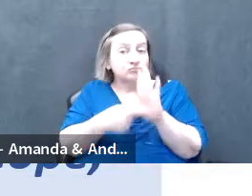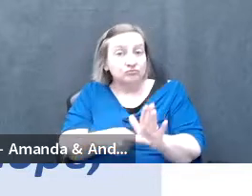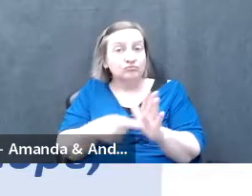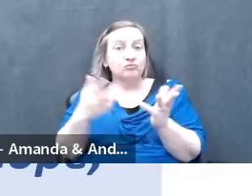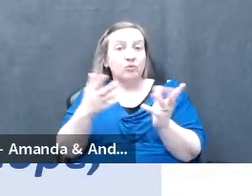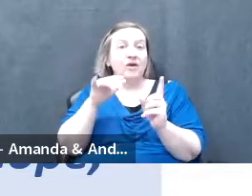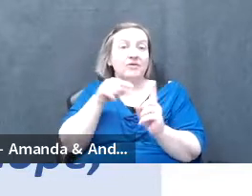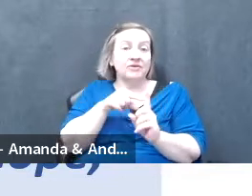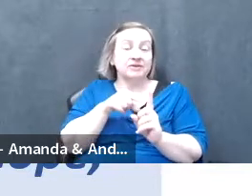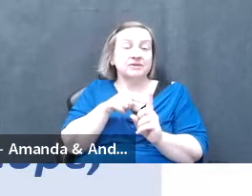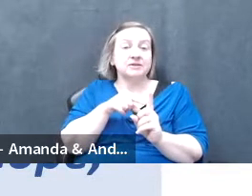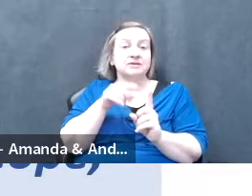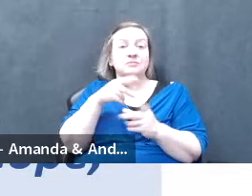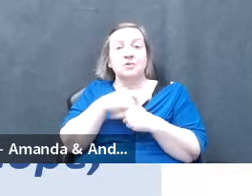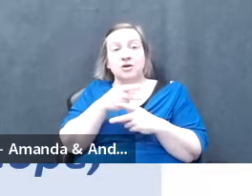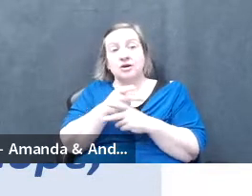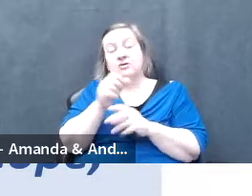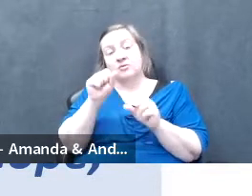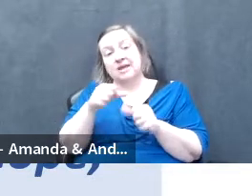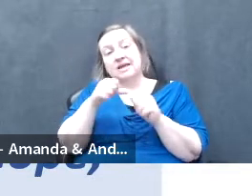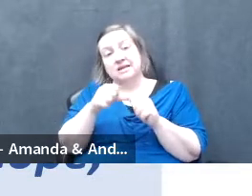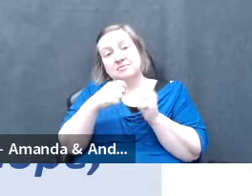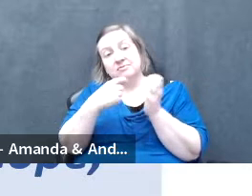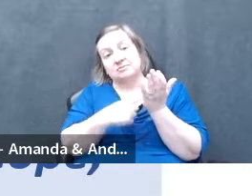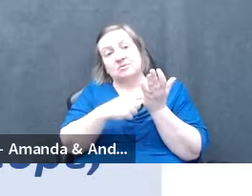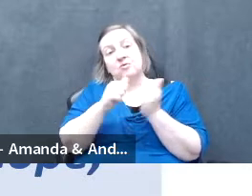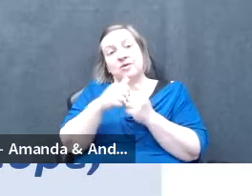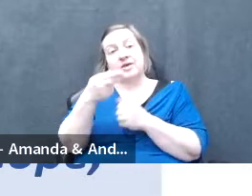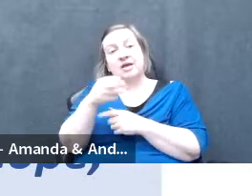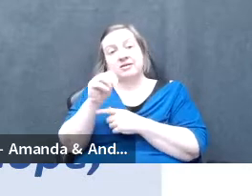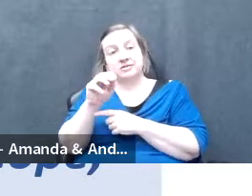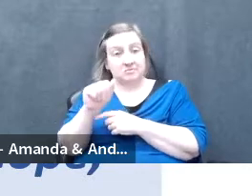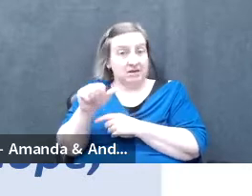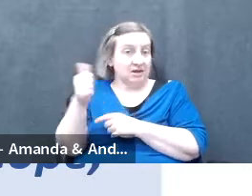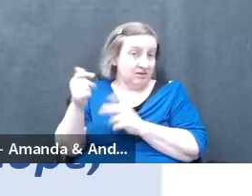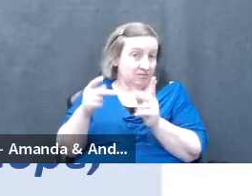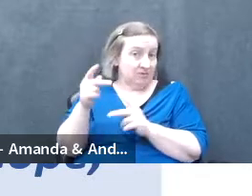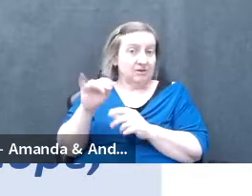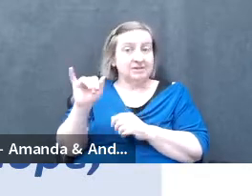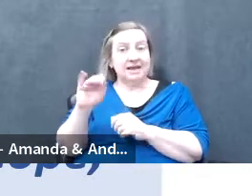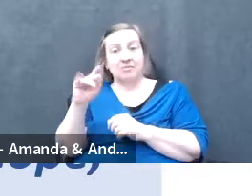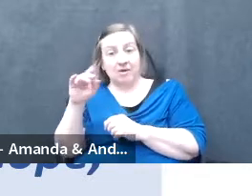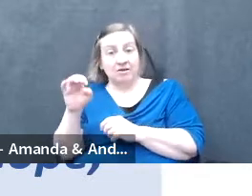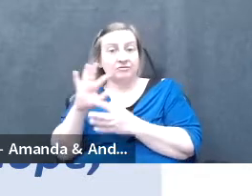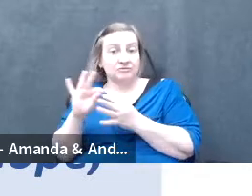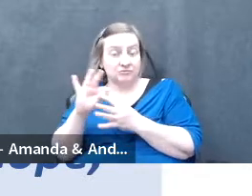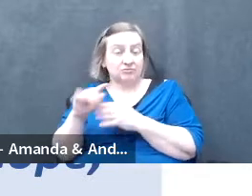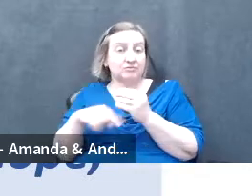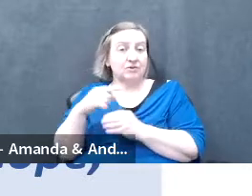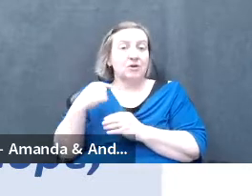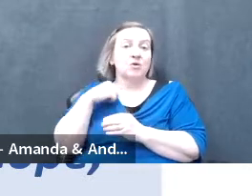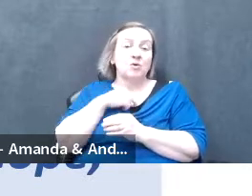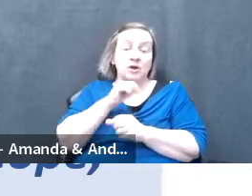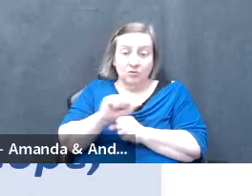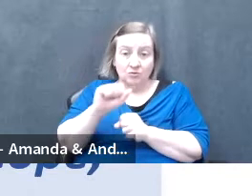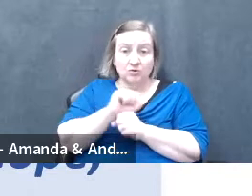this this product? And yeah, we can keep talking more with HMA and others. And then what Michael was also talking about is we are